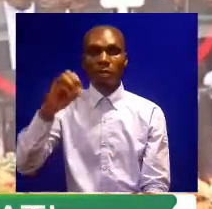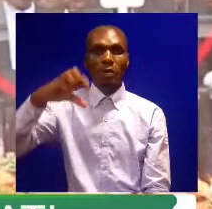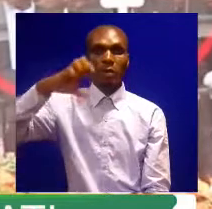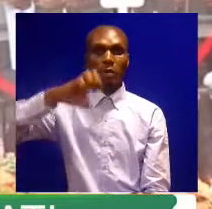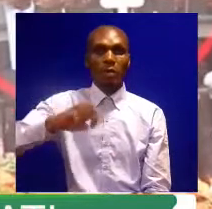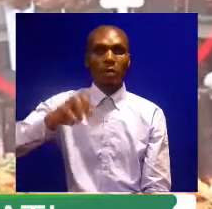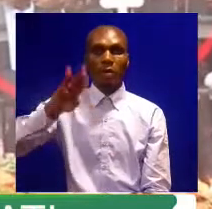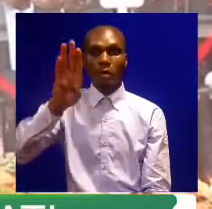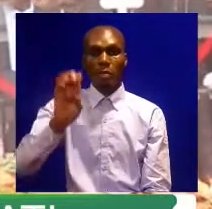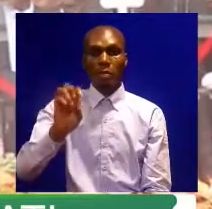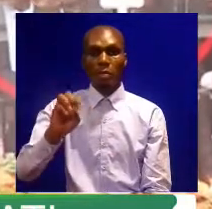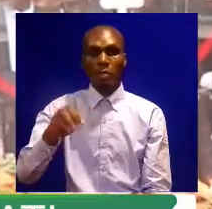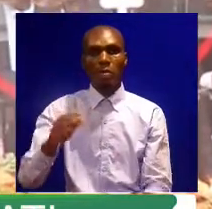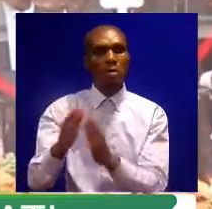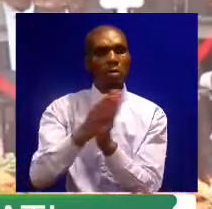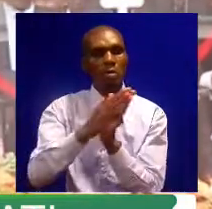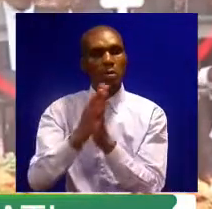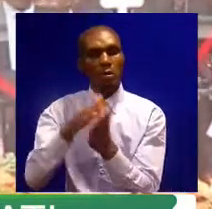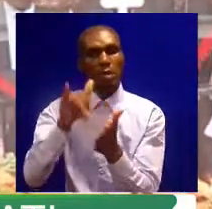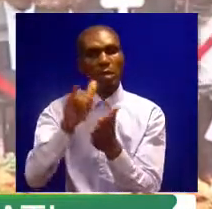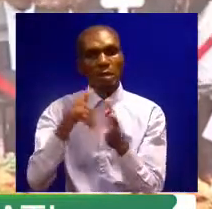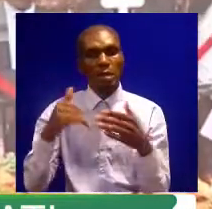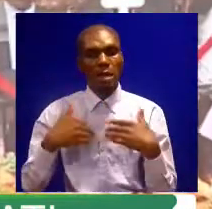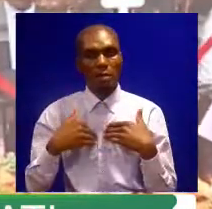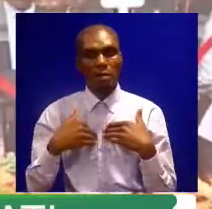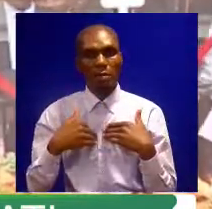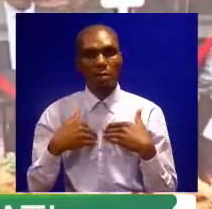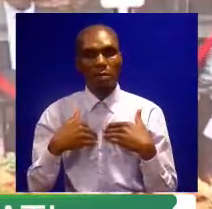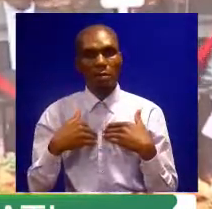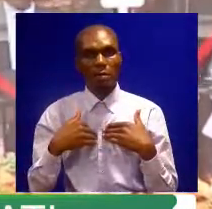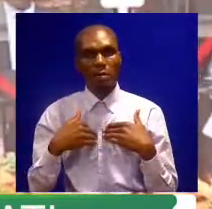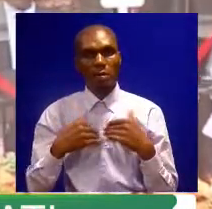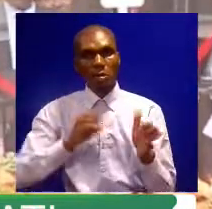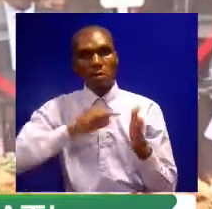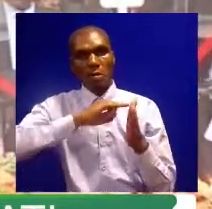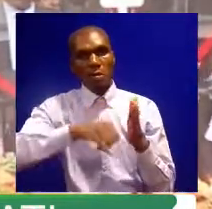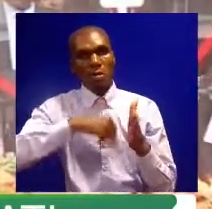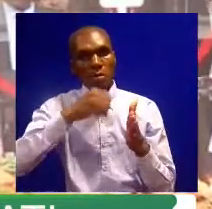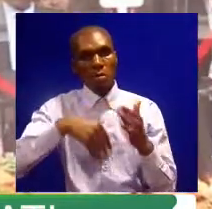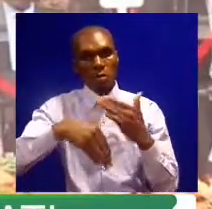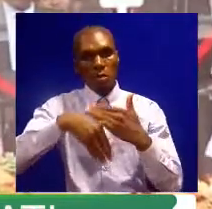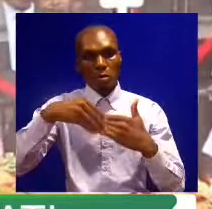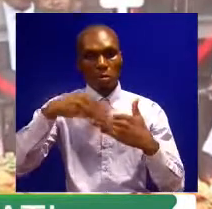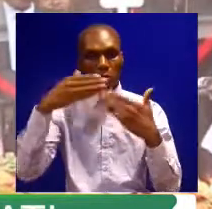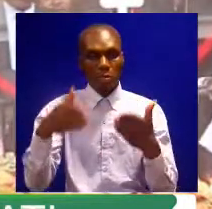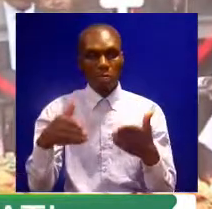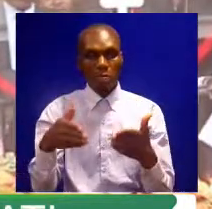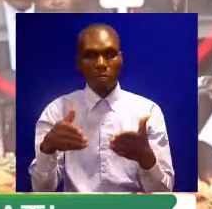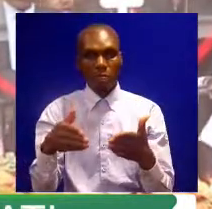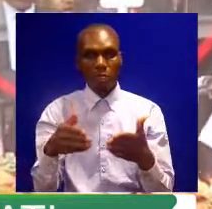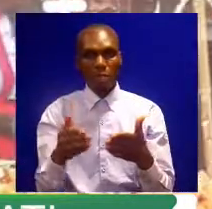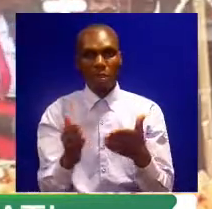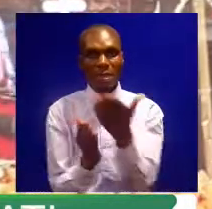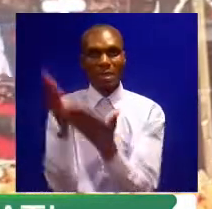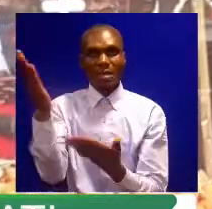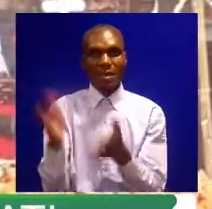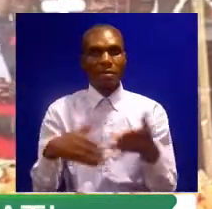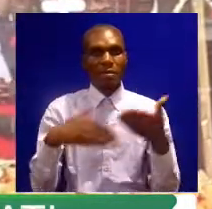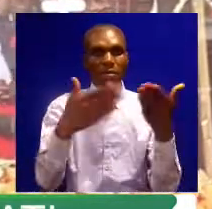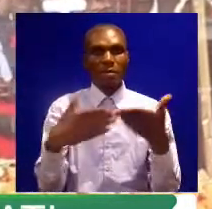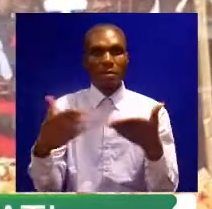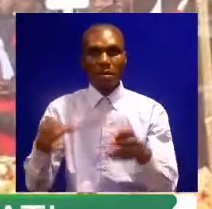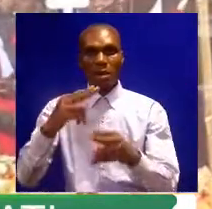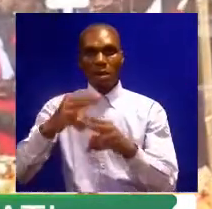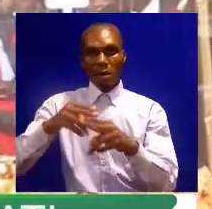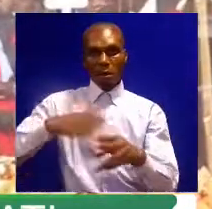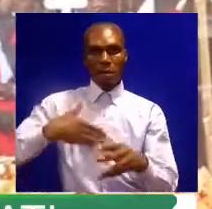The last bit of the story, make sure you put up a good factory in my constituents. What we need is service delivery. Kwa majina